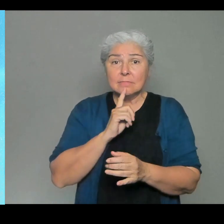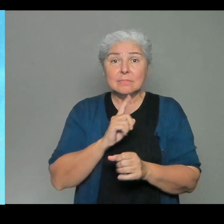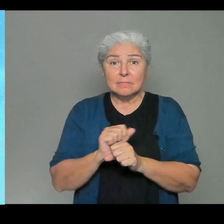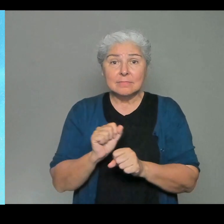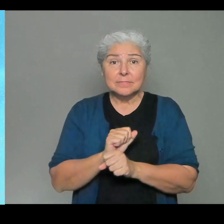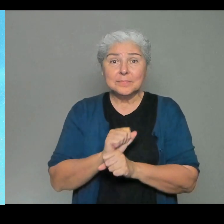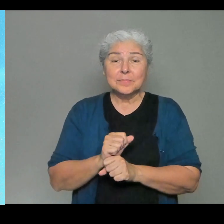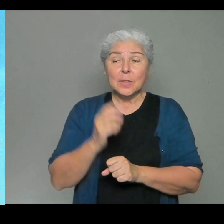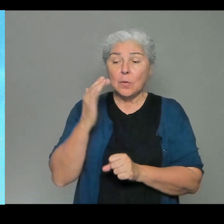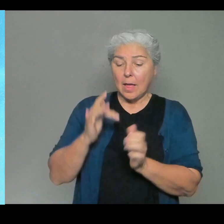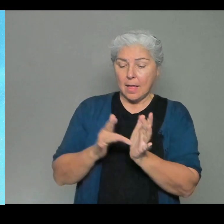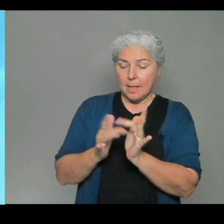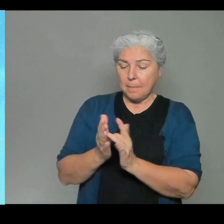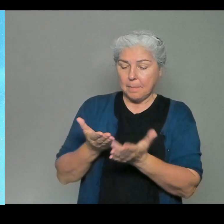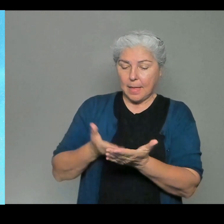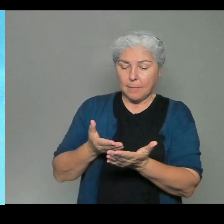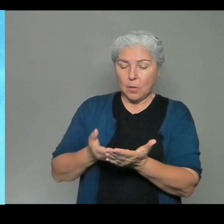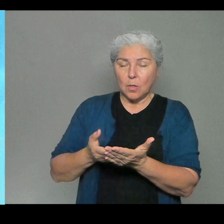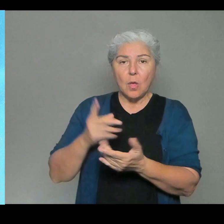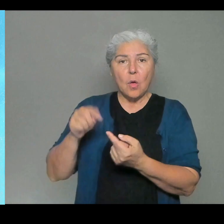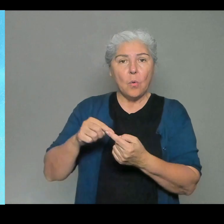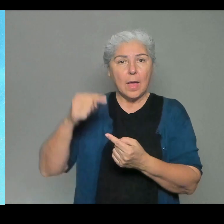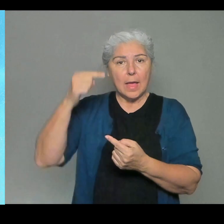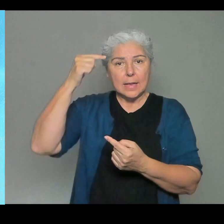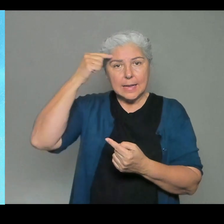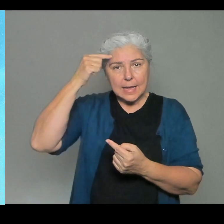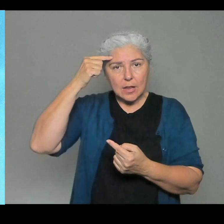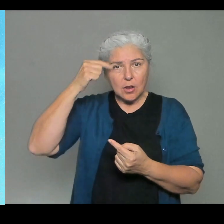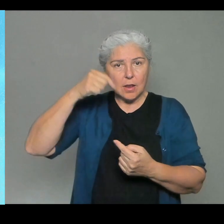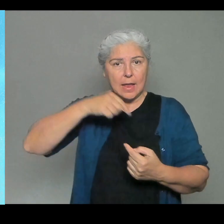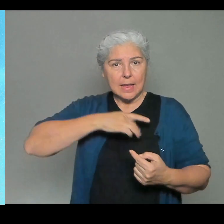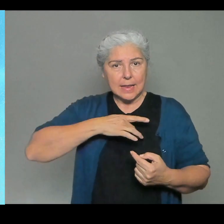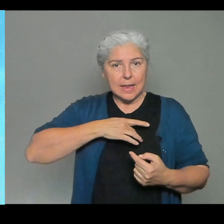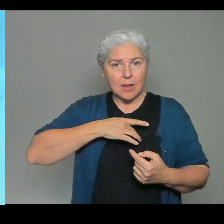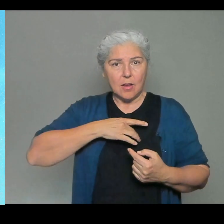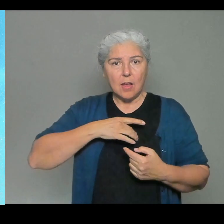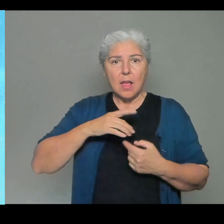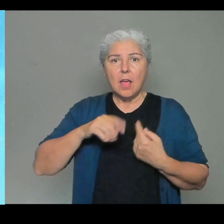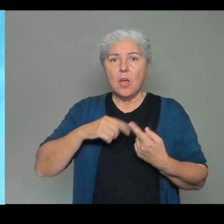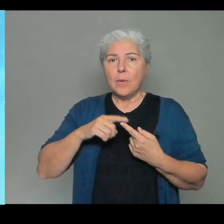For real, to read the Bible with them. Why? The more they get, the more the Bible's in their head and in their heart,